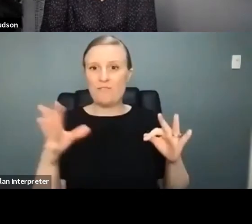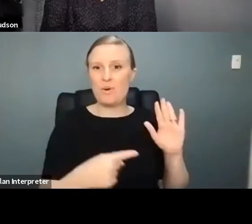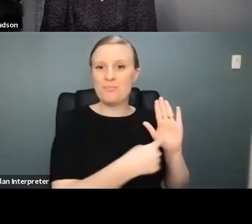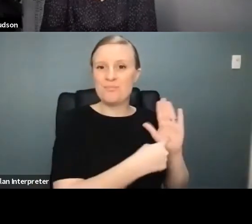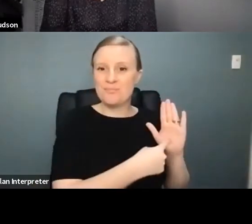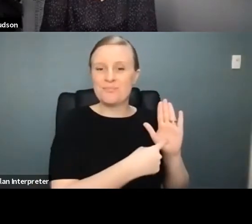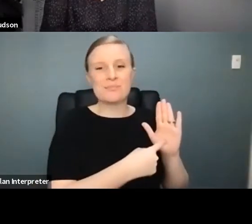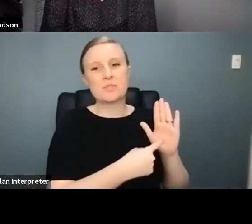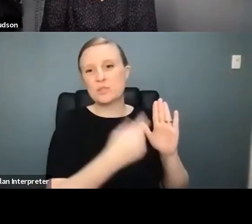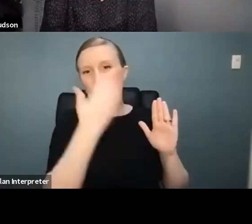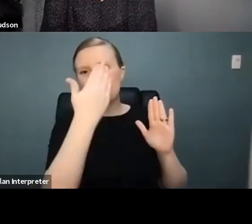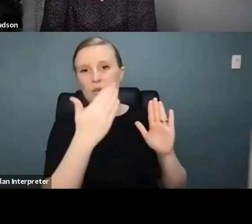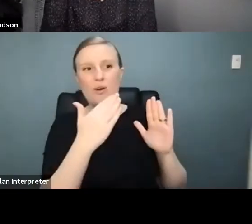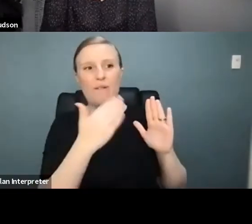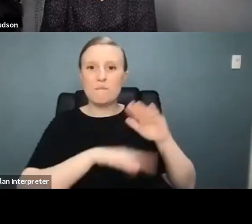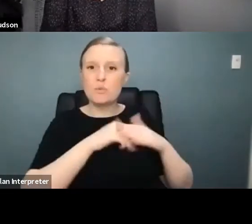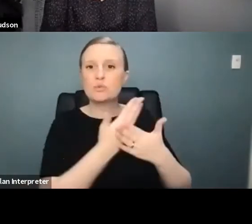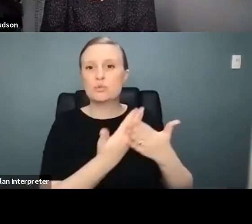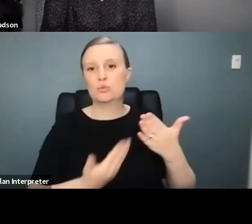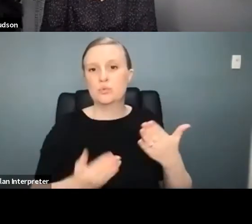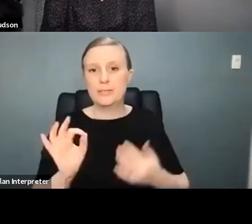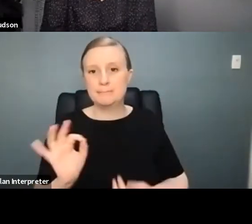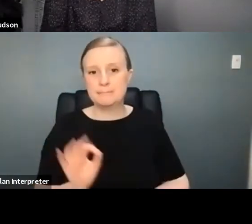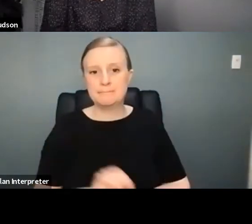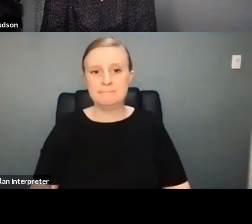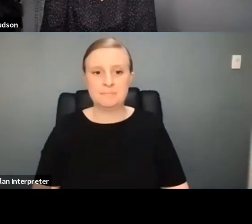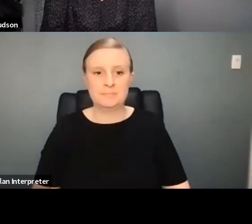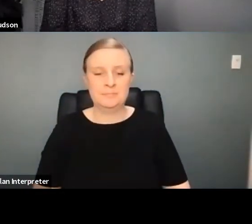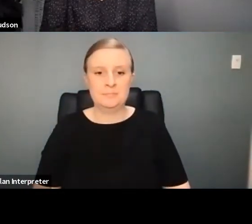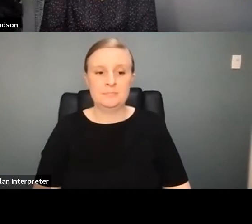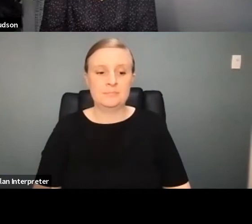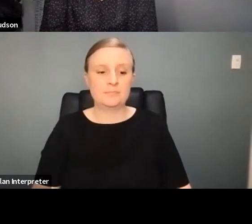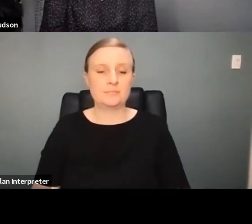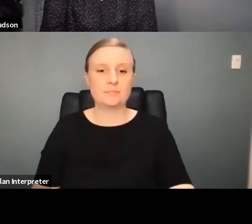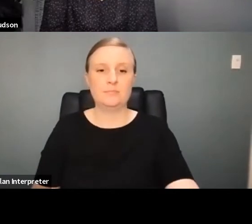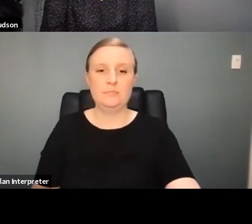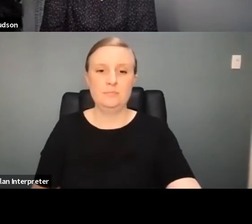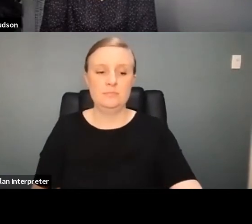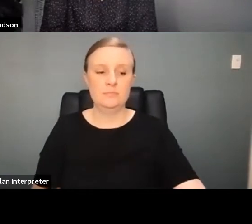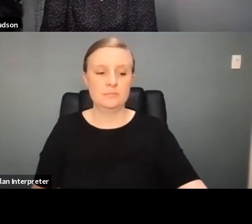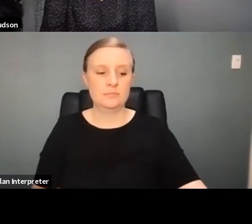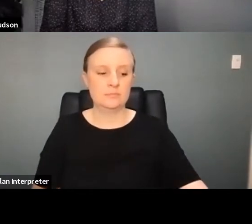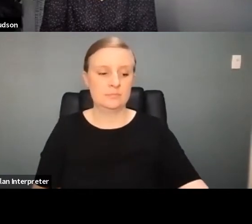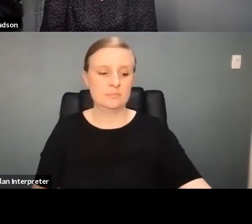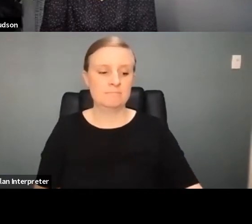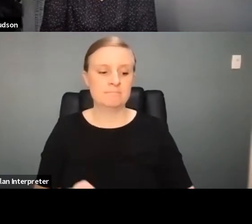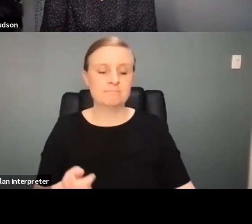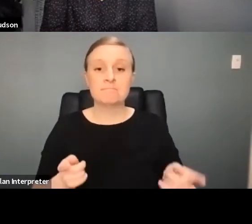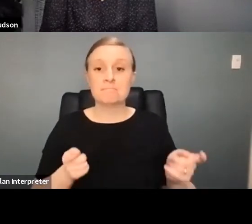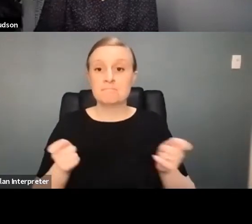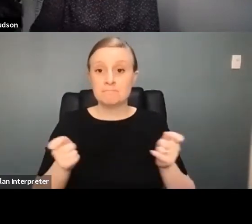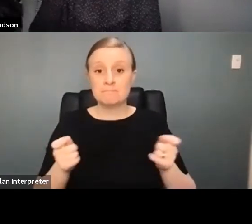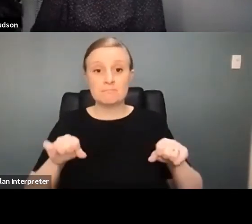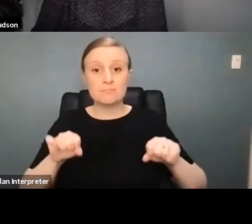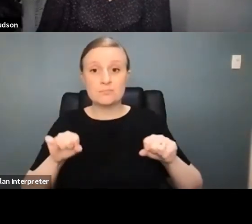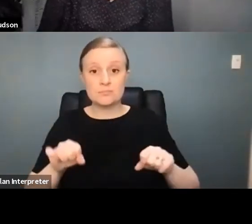information. All right, thank you. And the other question, Sean, was just more, are you publishing your findings?